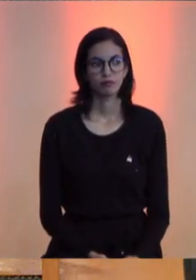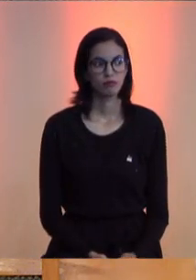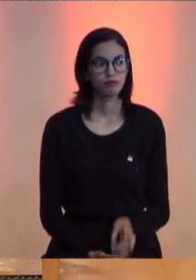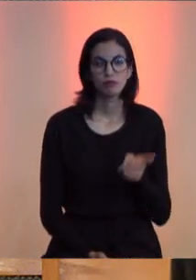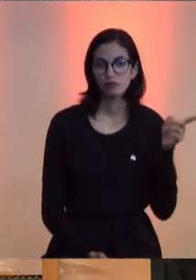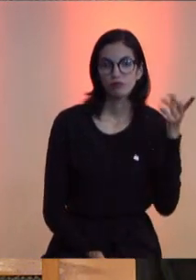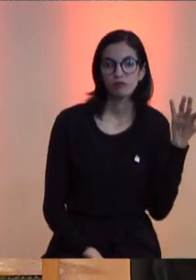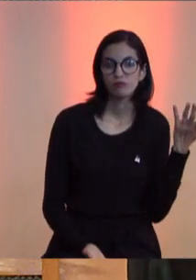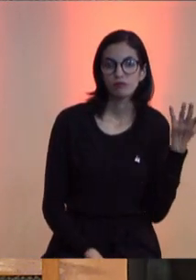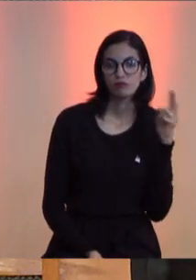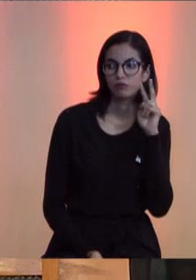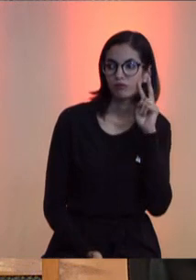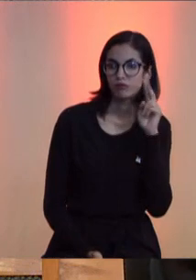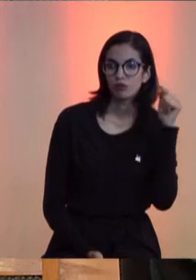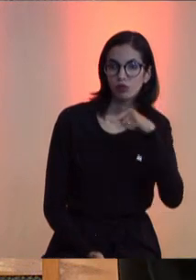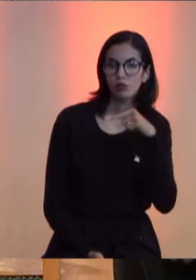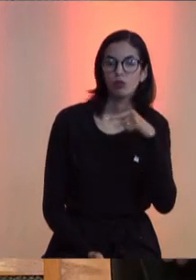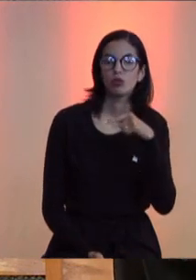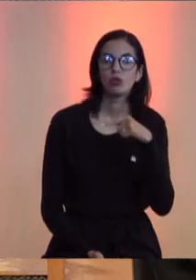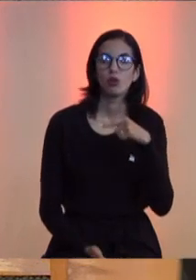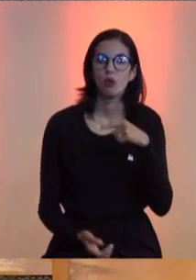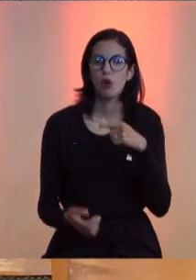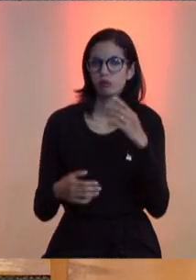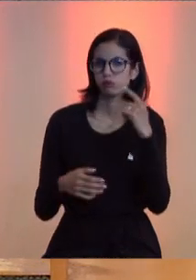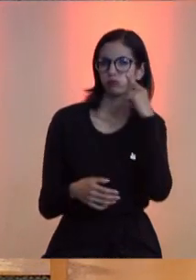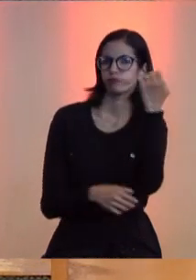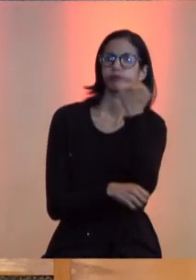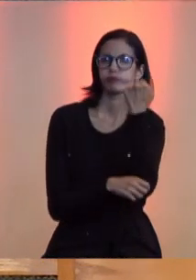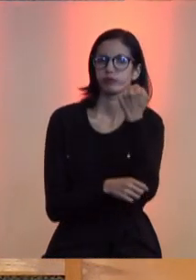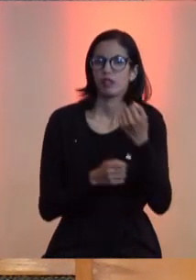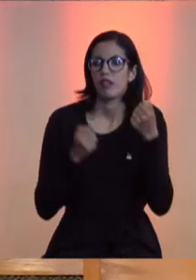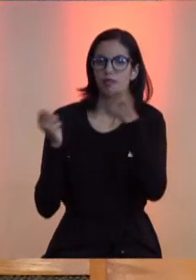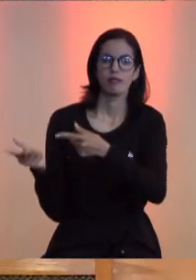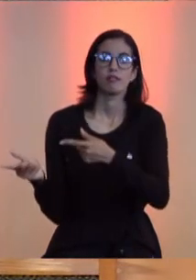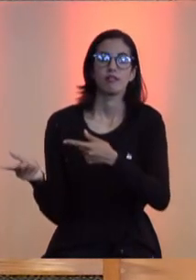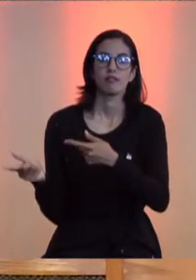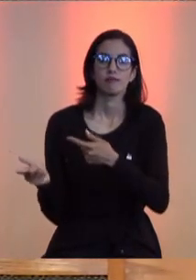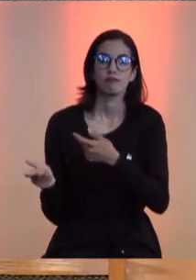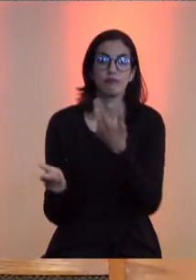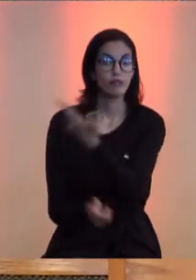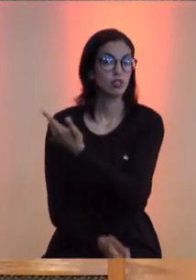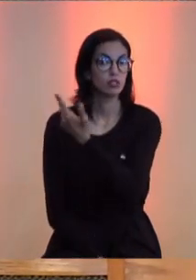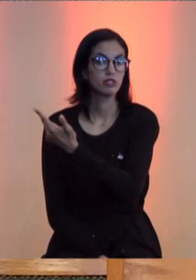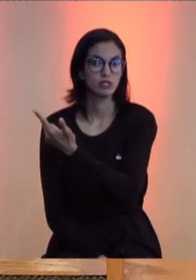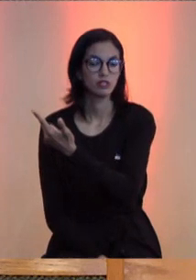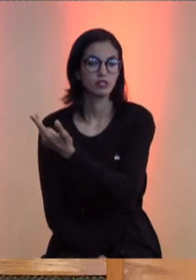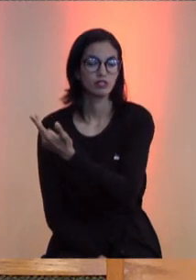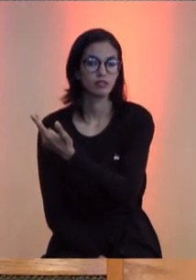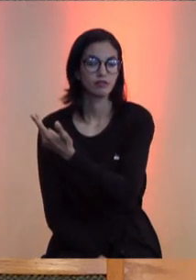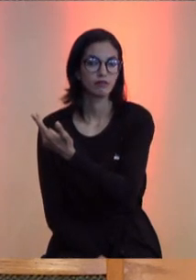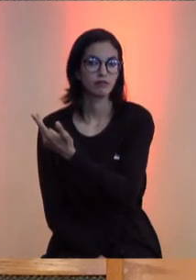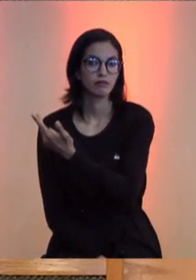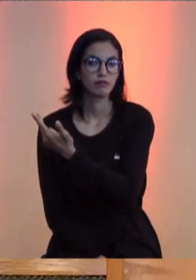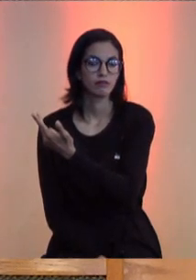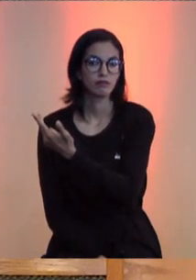los promocionaste y llegaron a ser gobernadores. They've refused peces gordos del reino. They've refused to bow at the